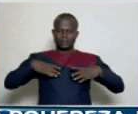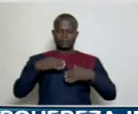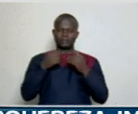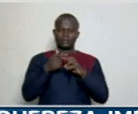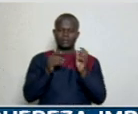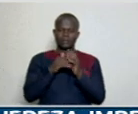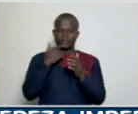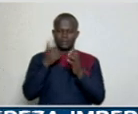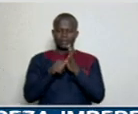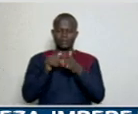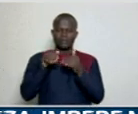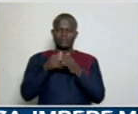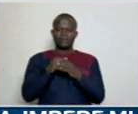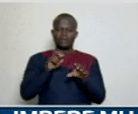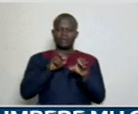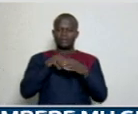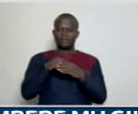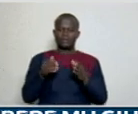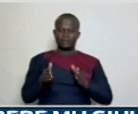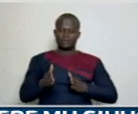kandi ku kibazo cy'abakurwa mu muhanda